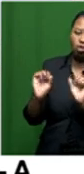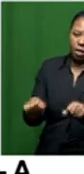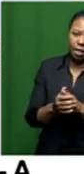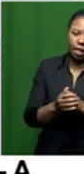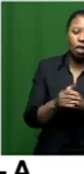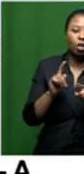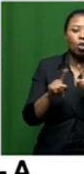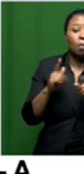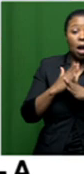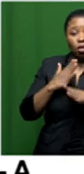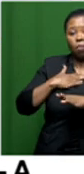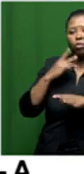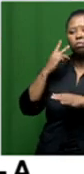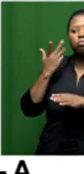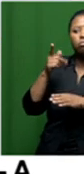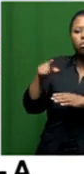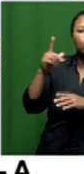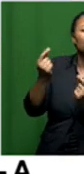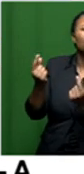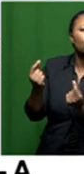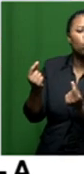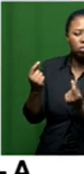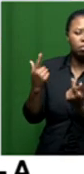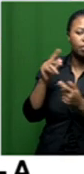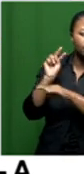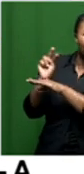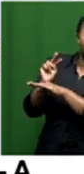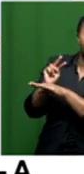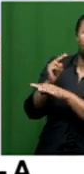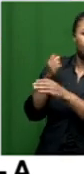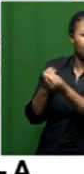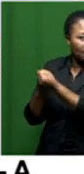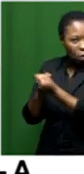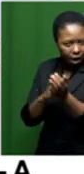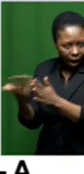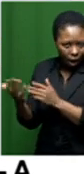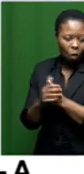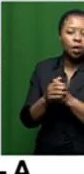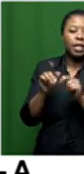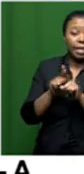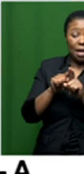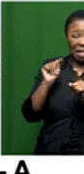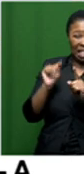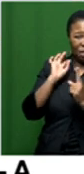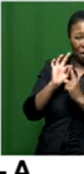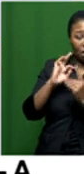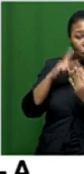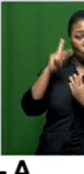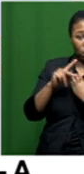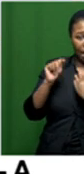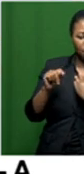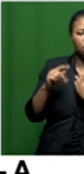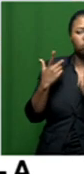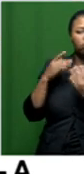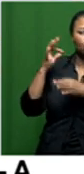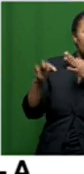is to know what they're doing at all times, to see where I can support, but particularly for this project, to tell